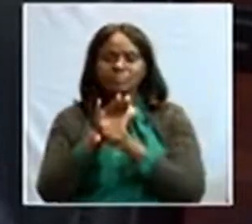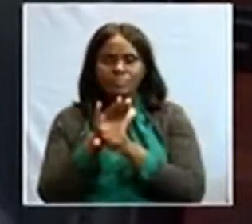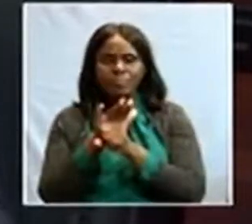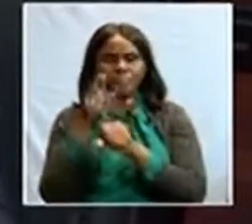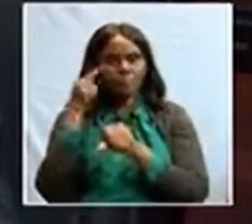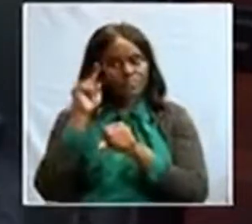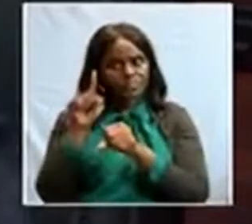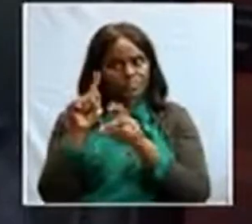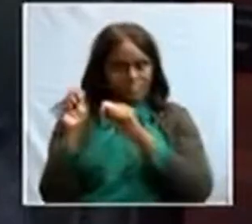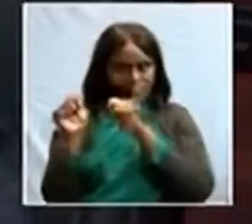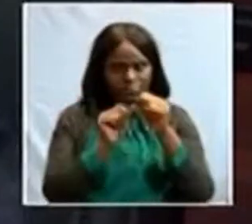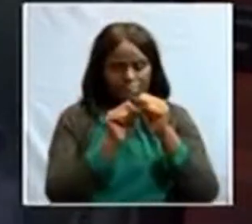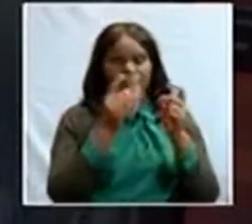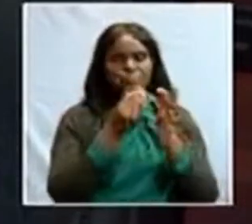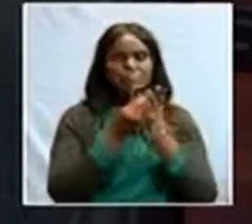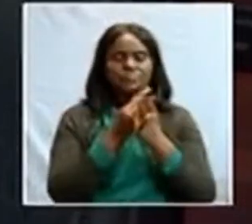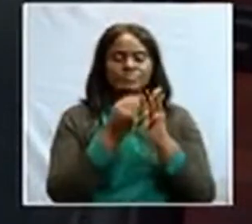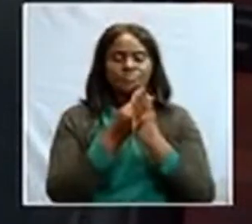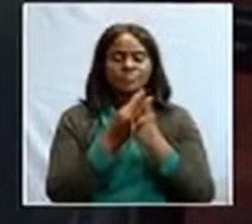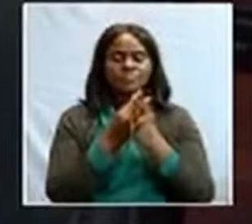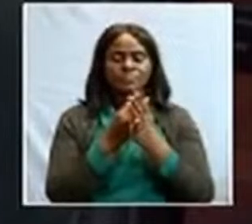for you to transfer funds.